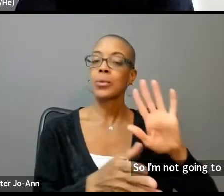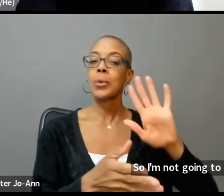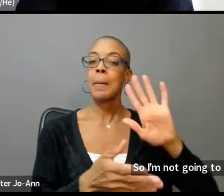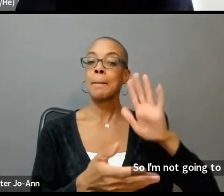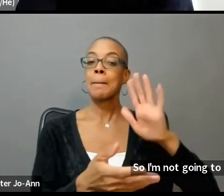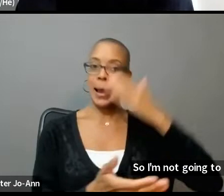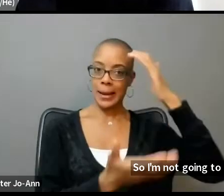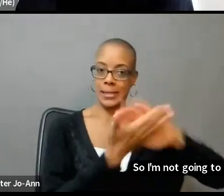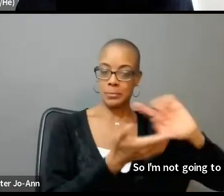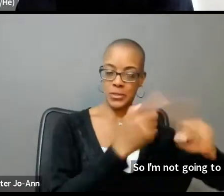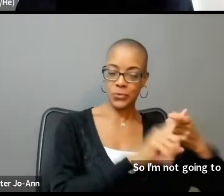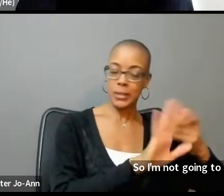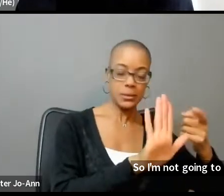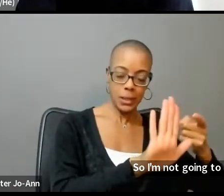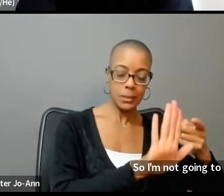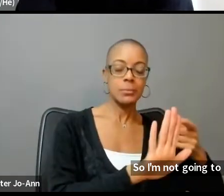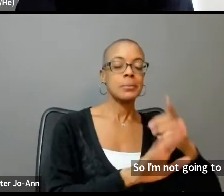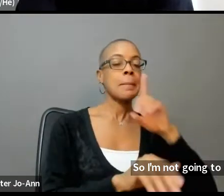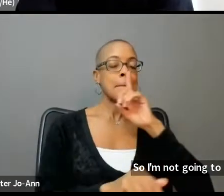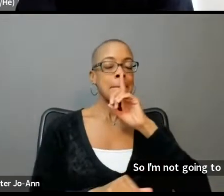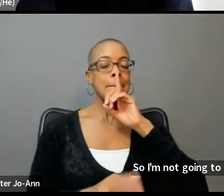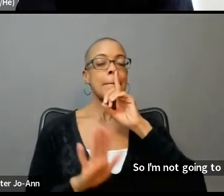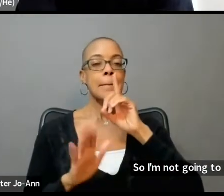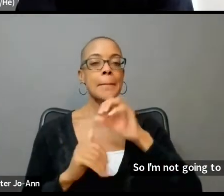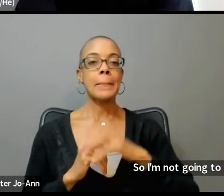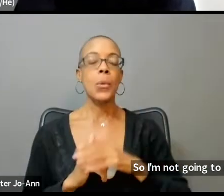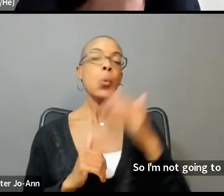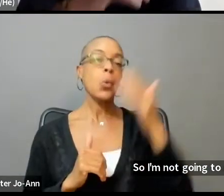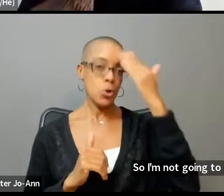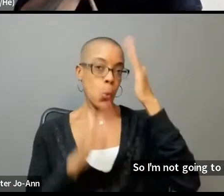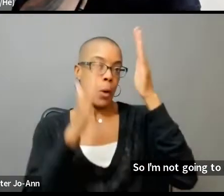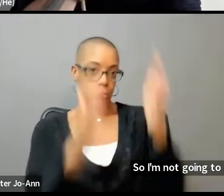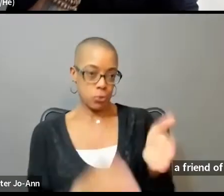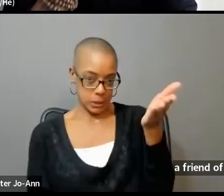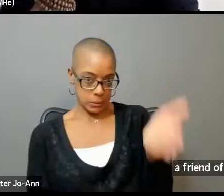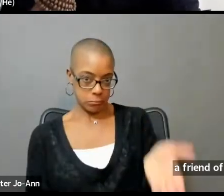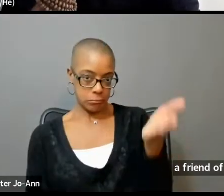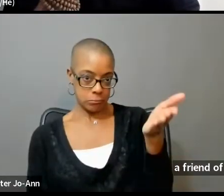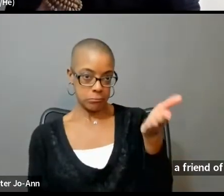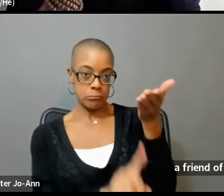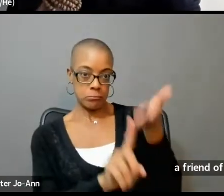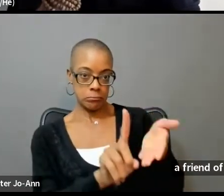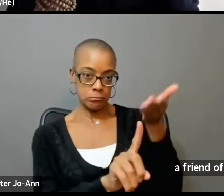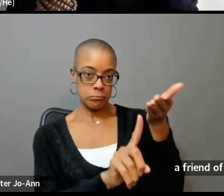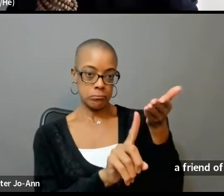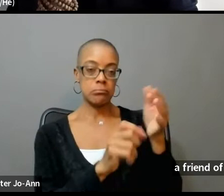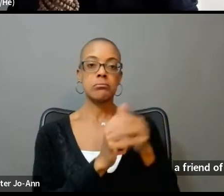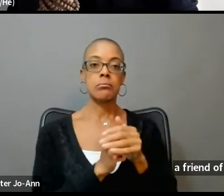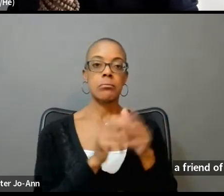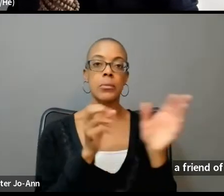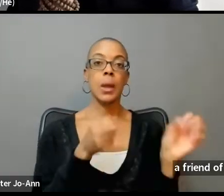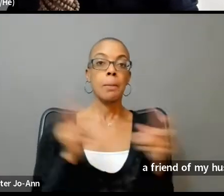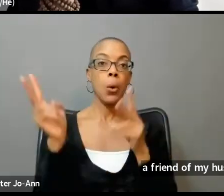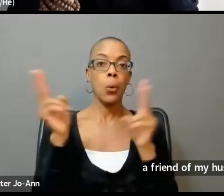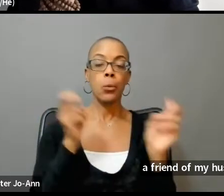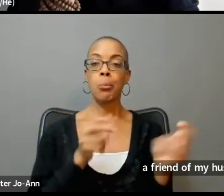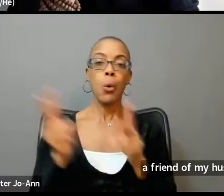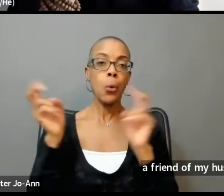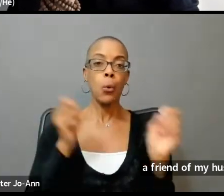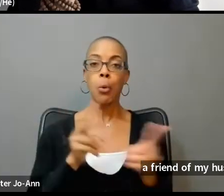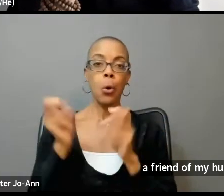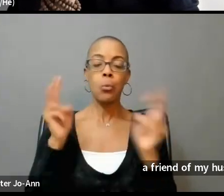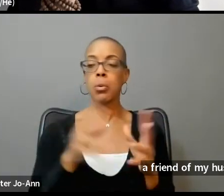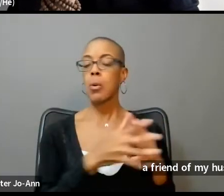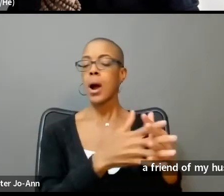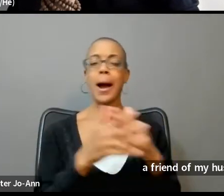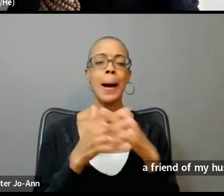husband's. But we know a person that posts all day long about how horrible the